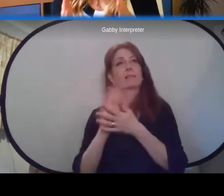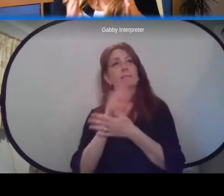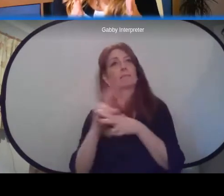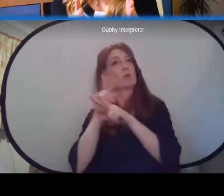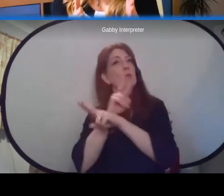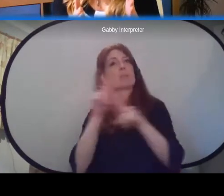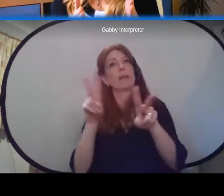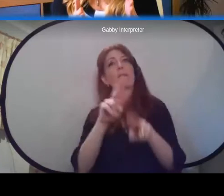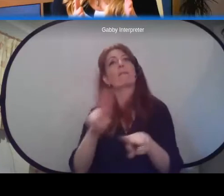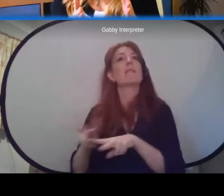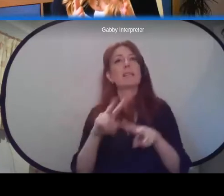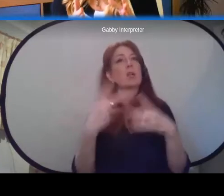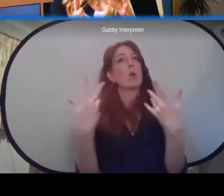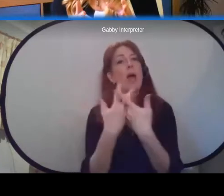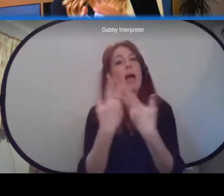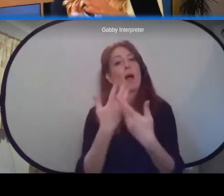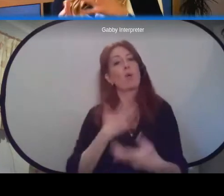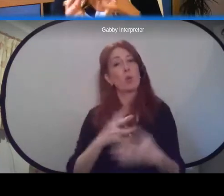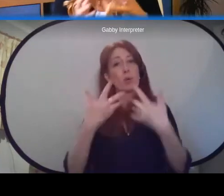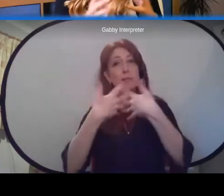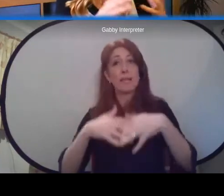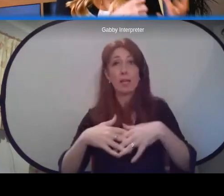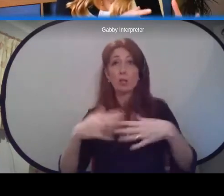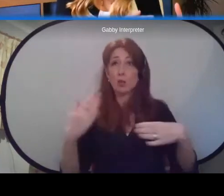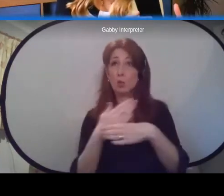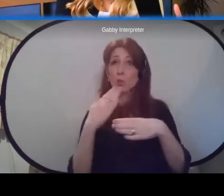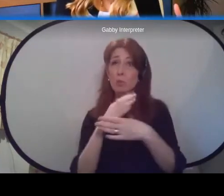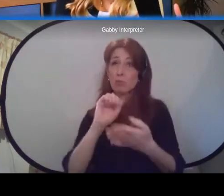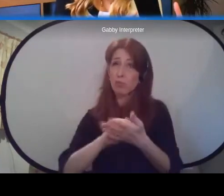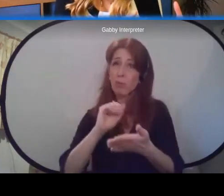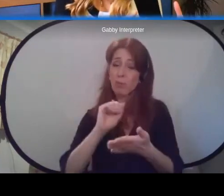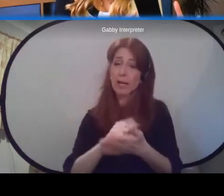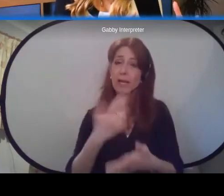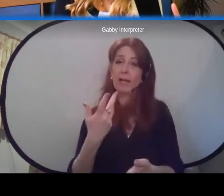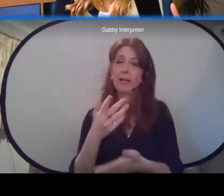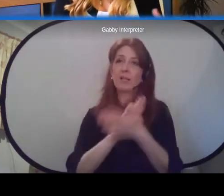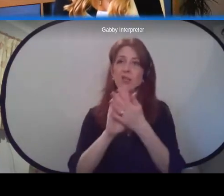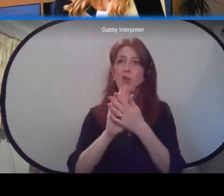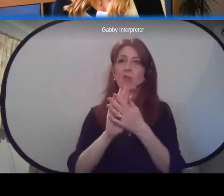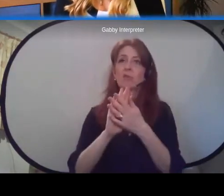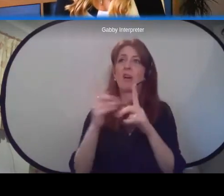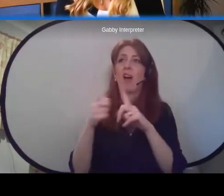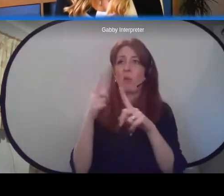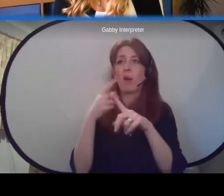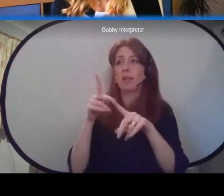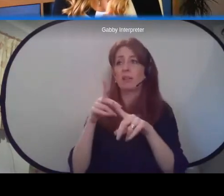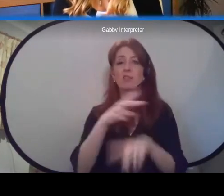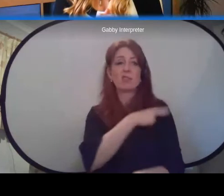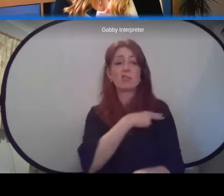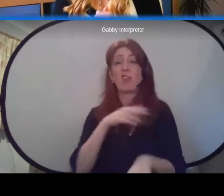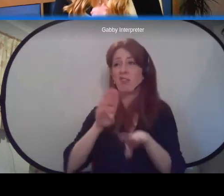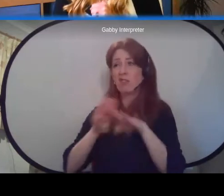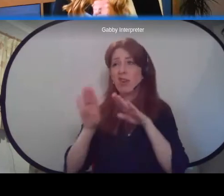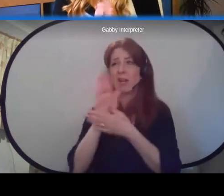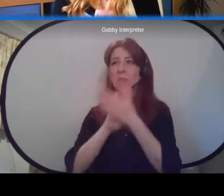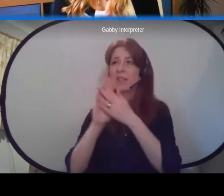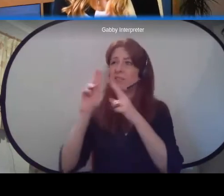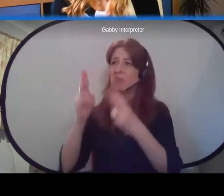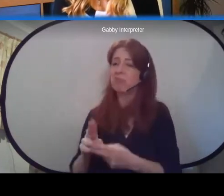you want this technology properly used so that you don't get a watered down usage of the system. And I guess the other point I would say